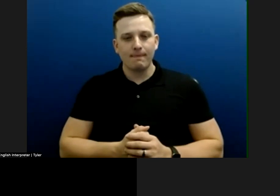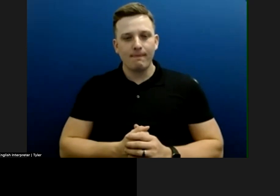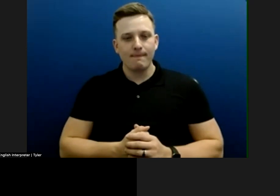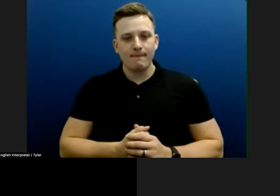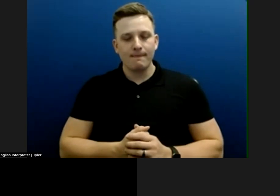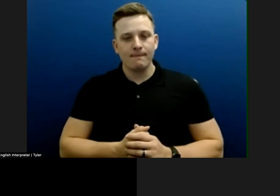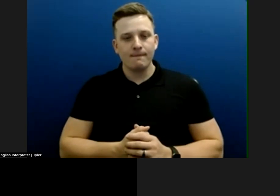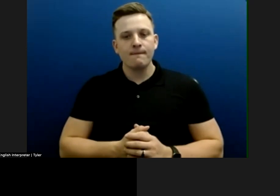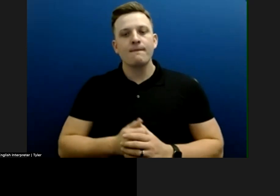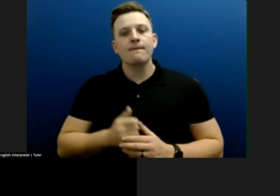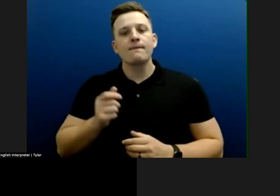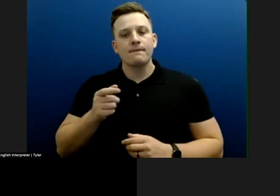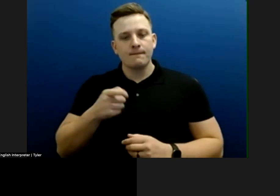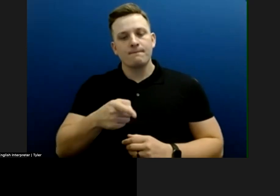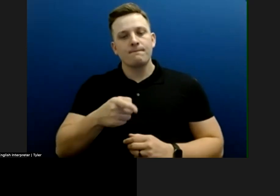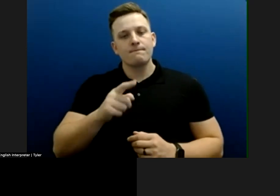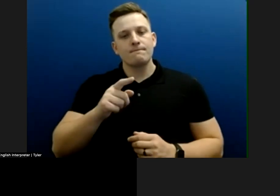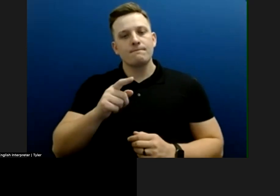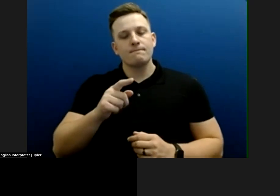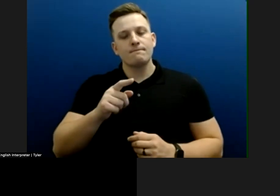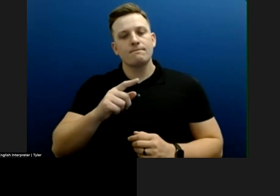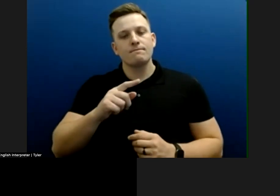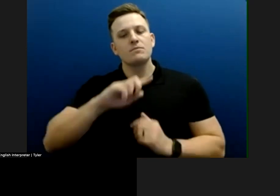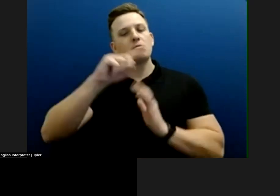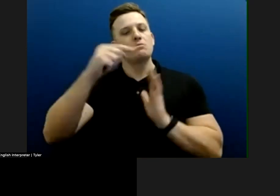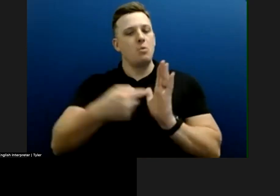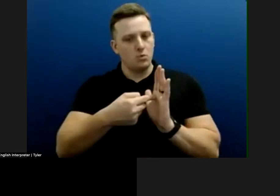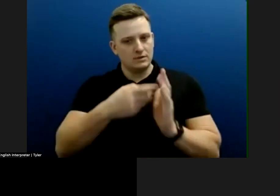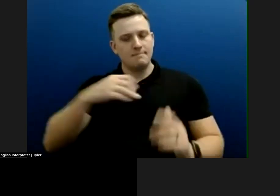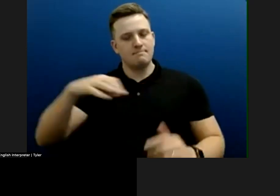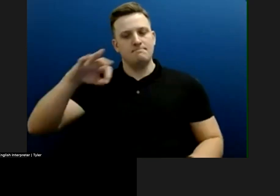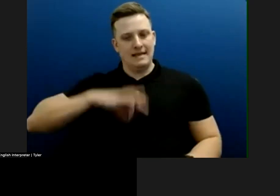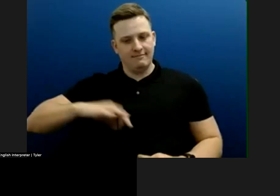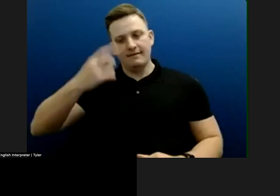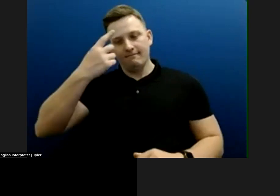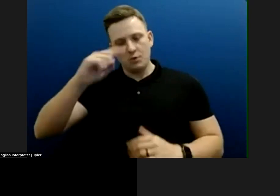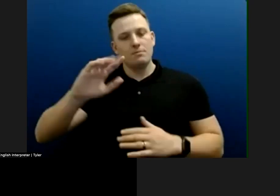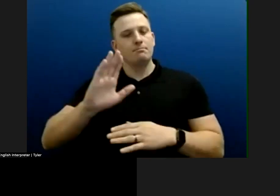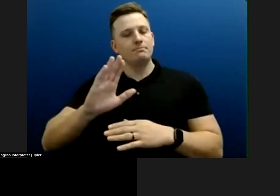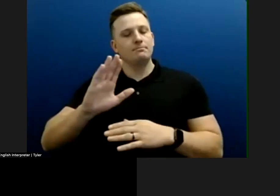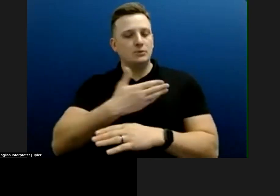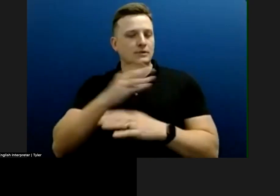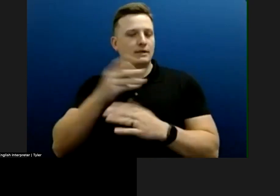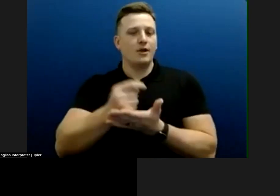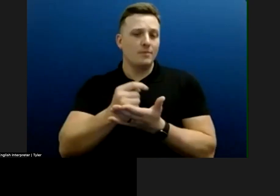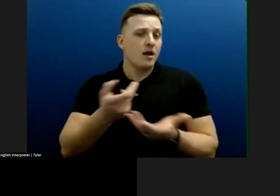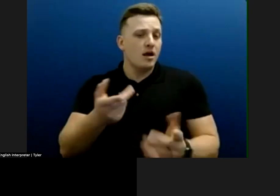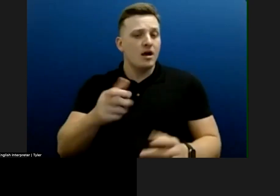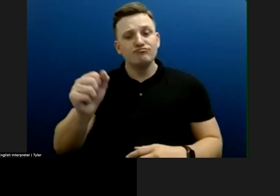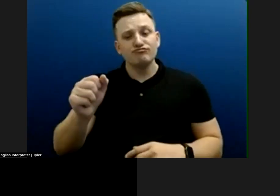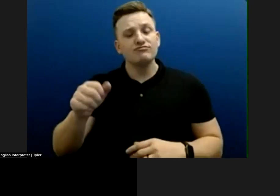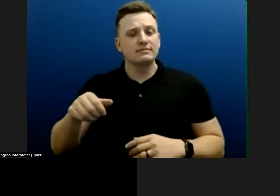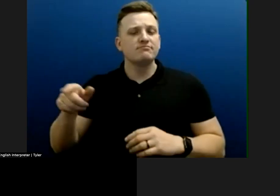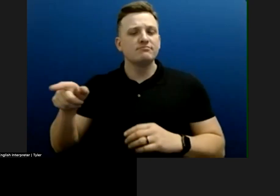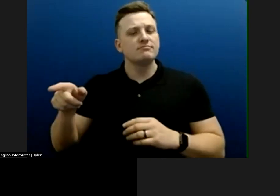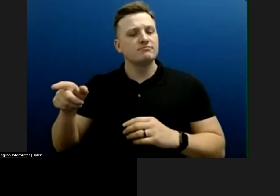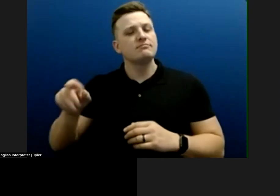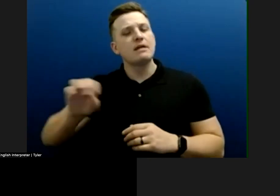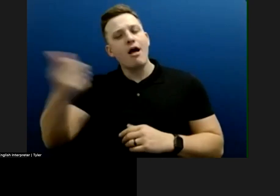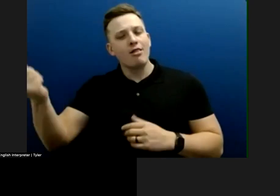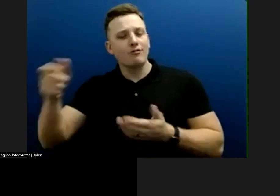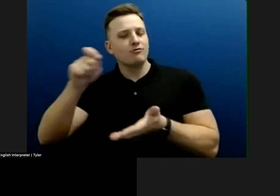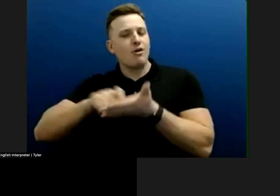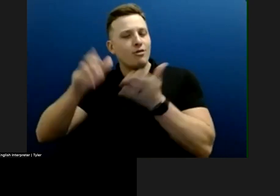The roles and benefits of music therapy. There's quite a lot written in our field about the use of